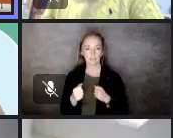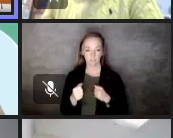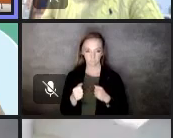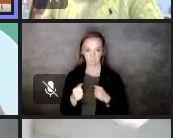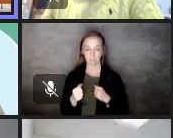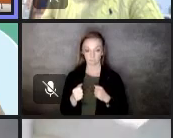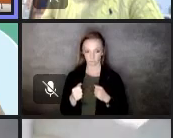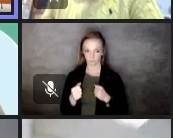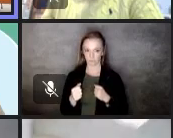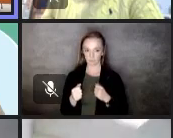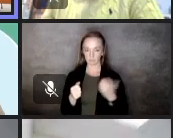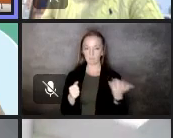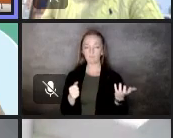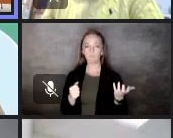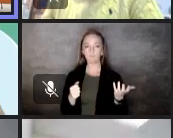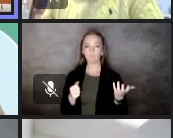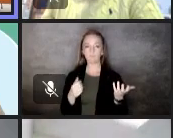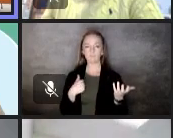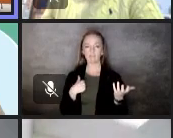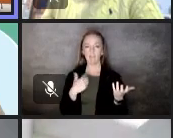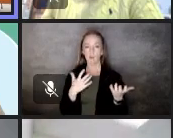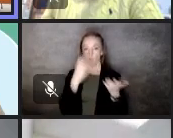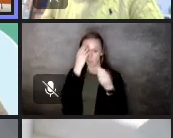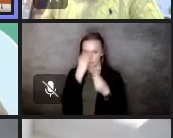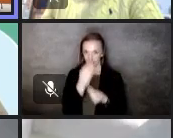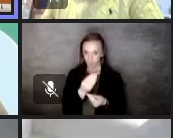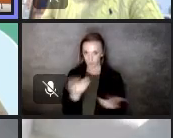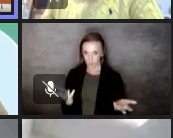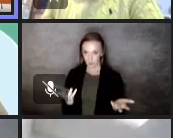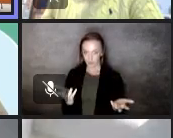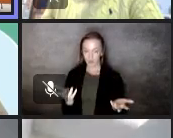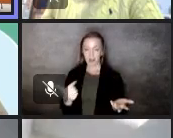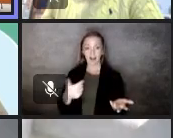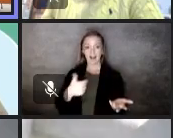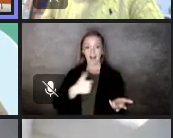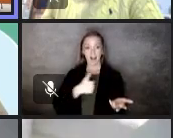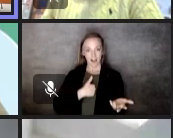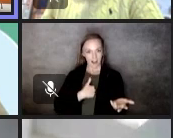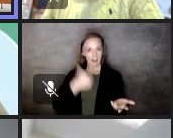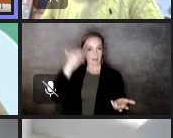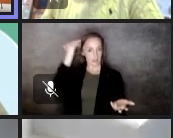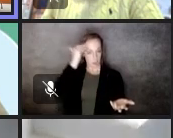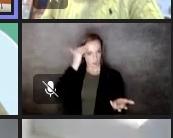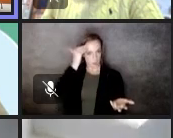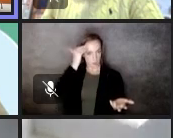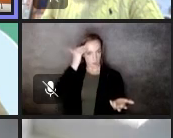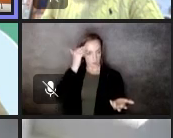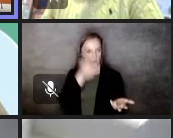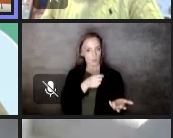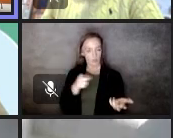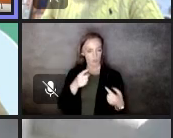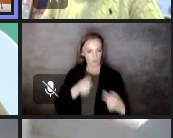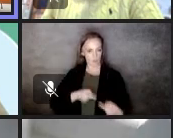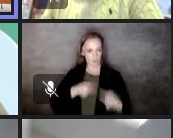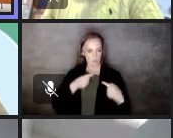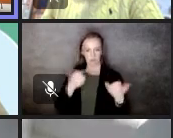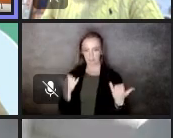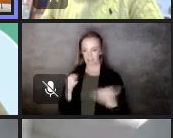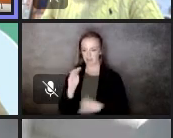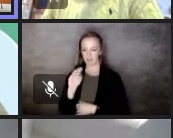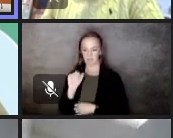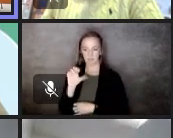I just want to let all of you know that I know you struggle. This is the month of March. I